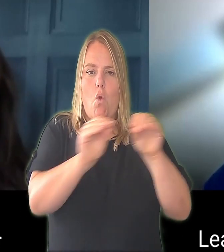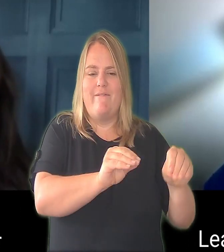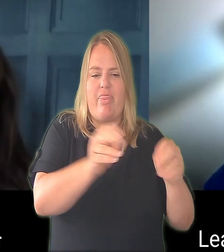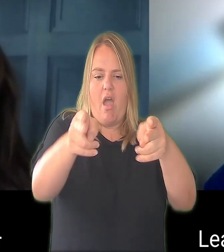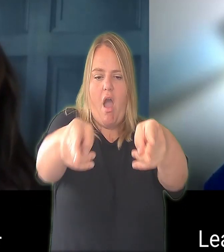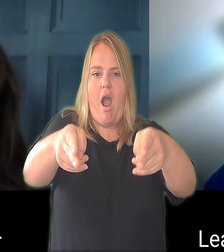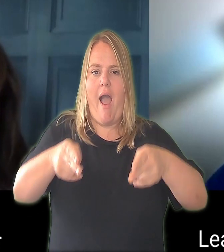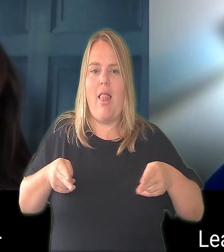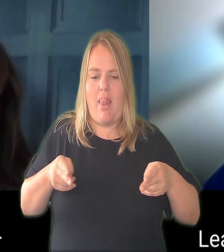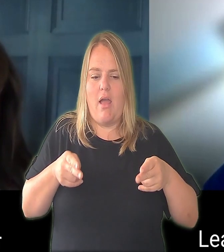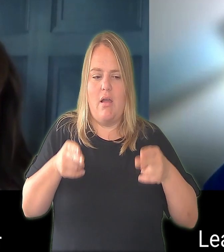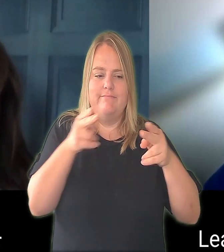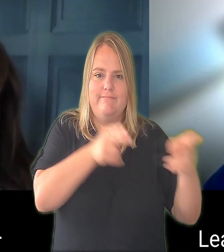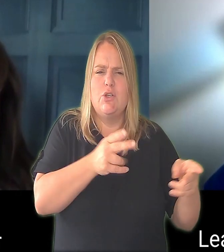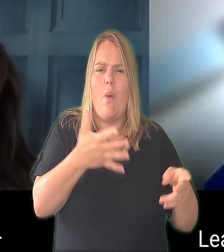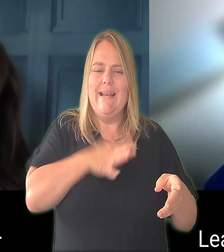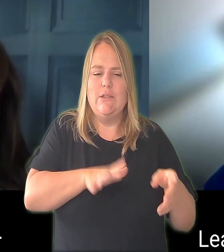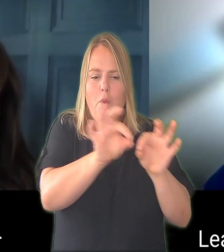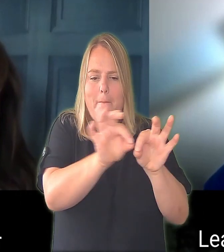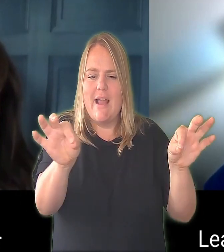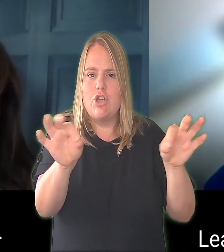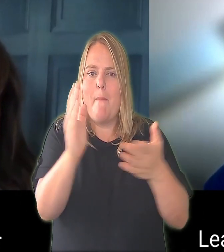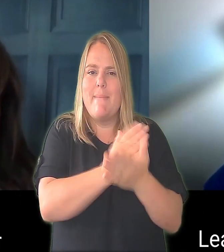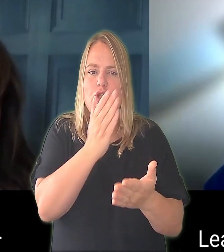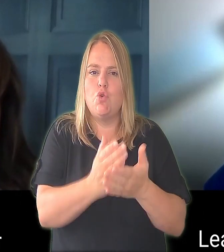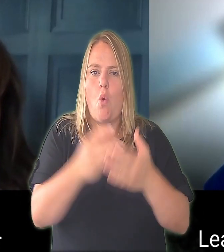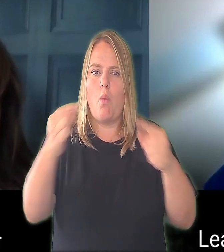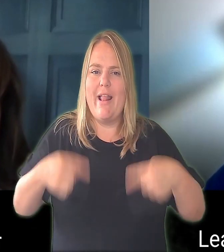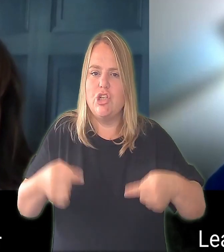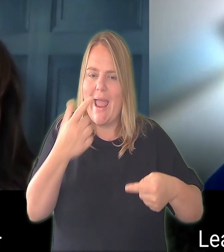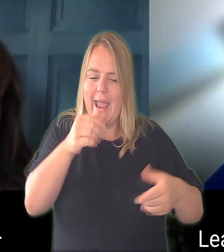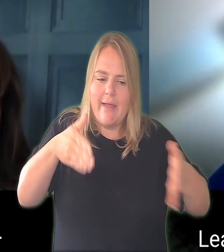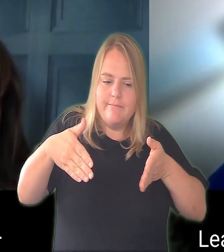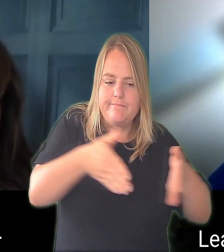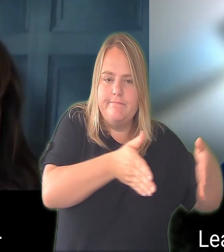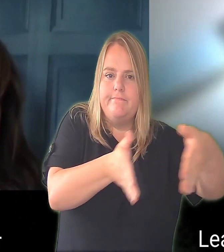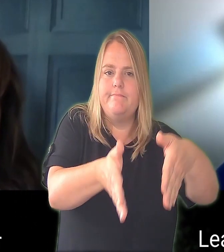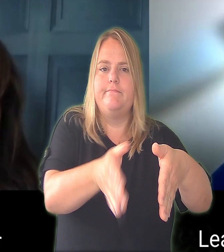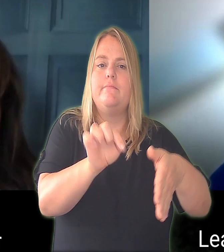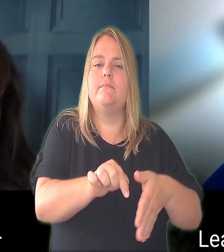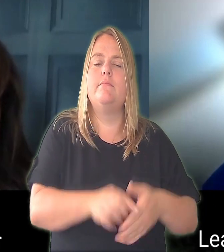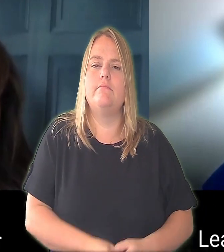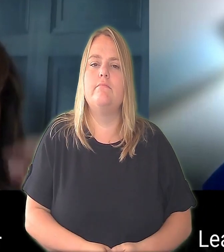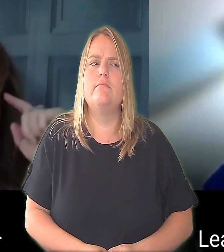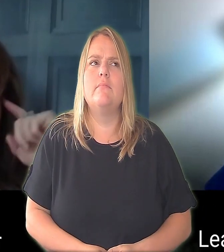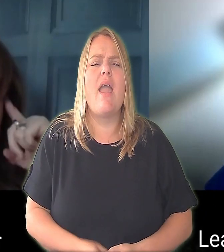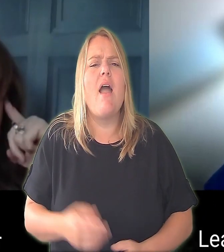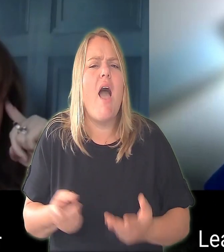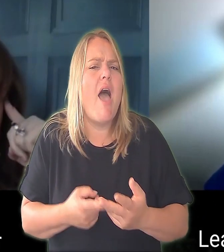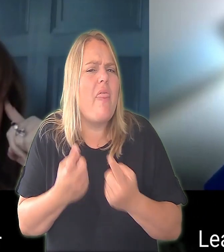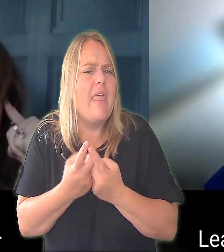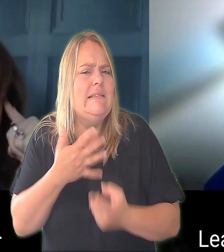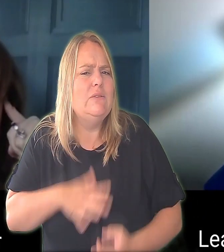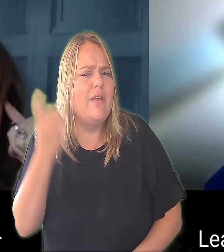know. Is there anything else I ought to bear in mind when moving around furniture? Well, one thing